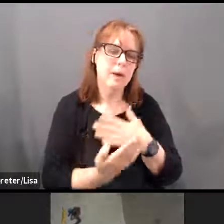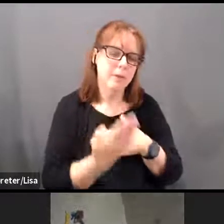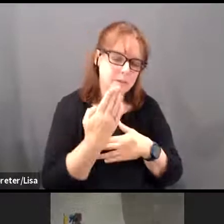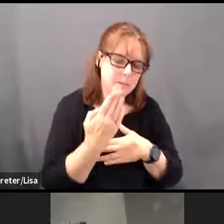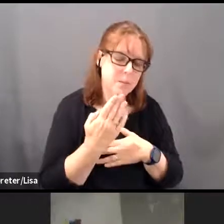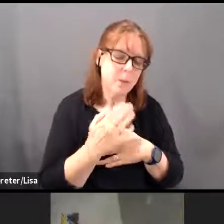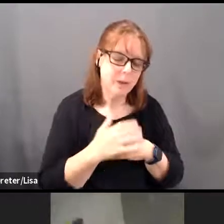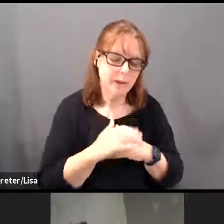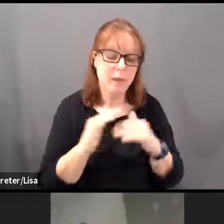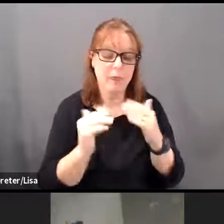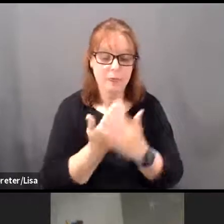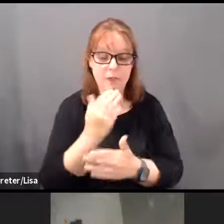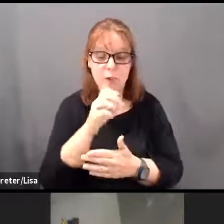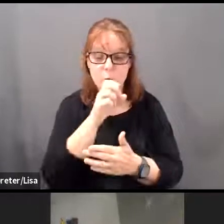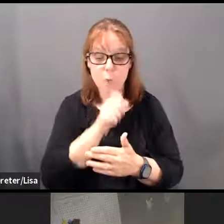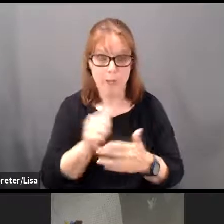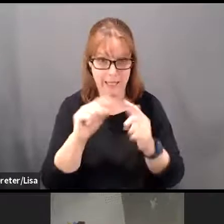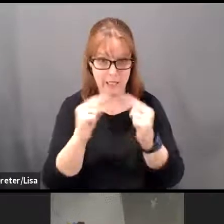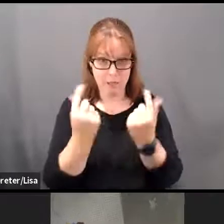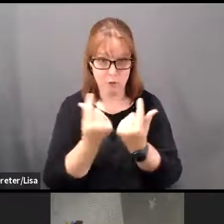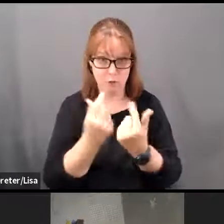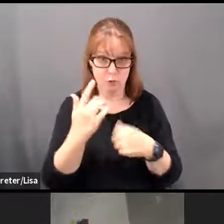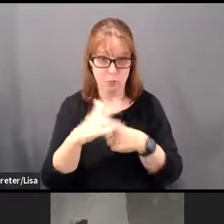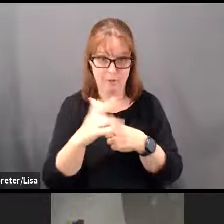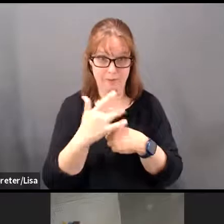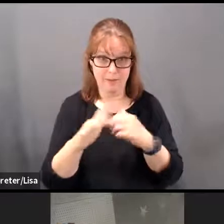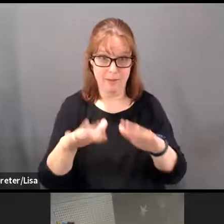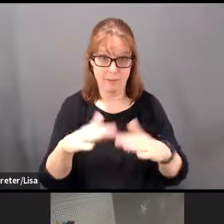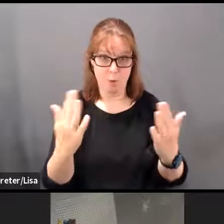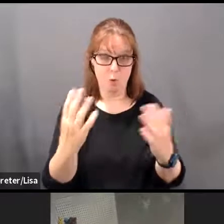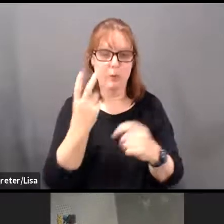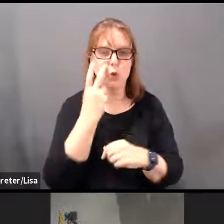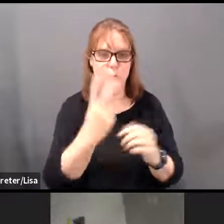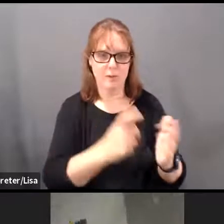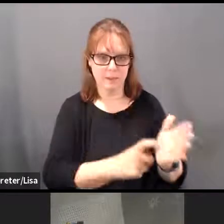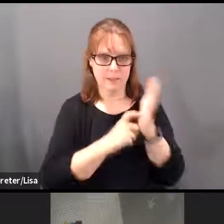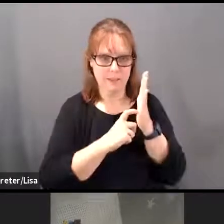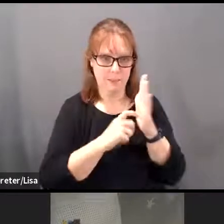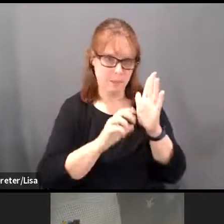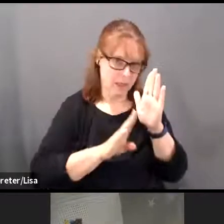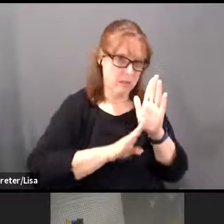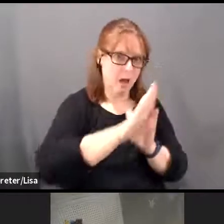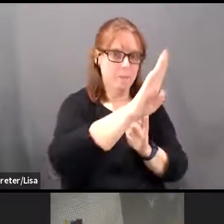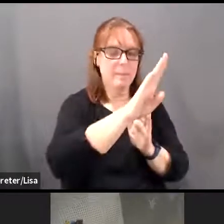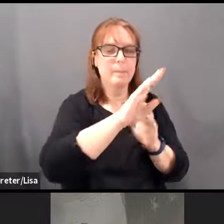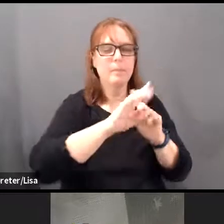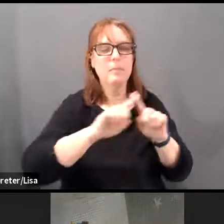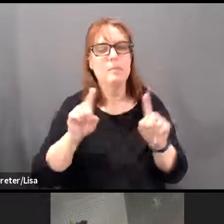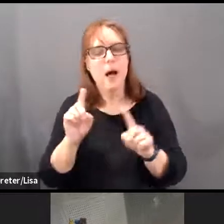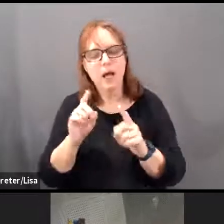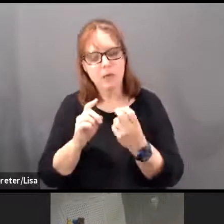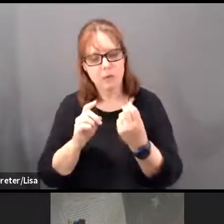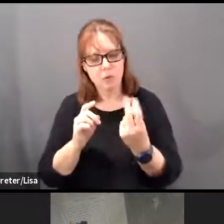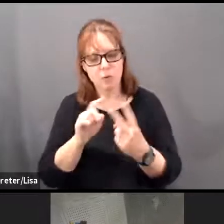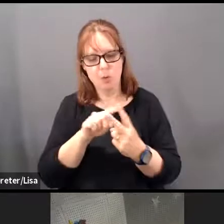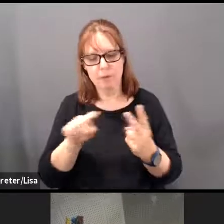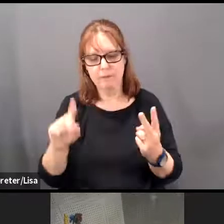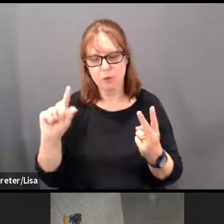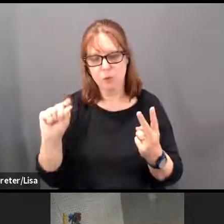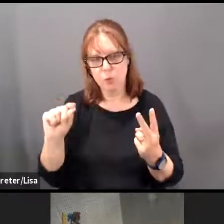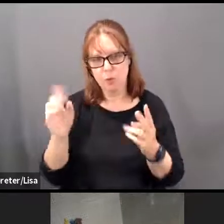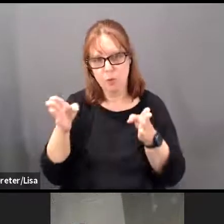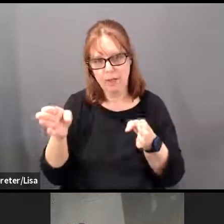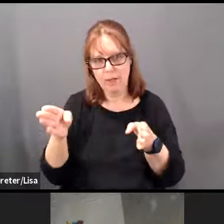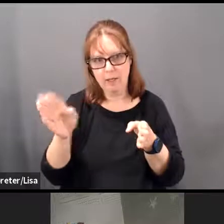new age groups, that's when you really see a spike in demand. So, but when you look at that whole 12 to 20 population, we're